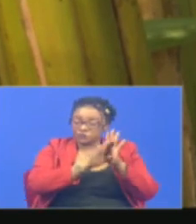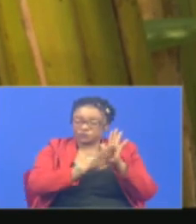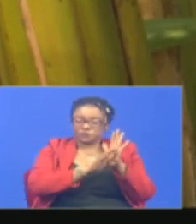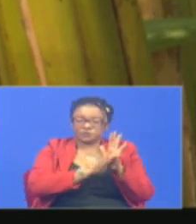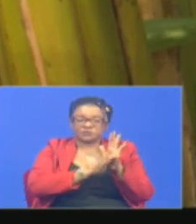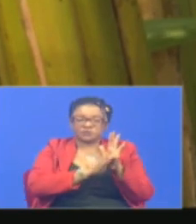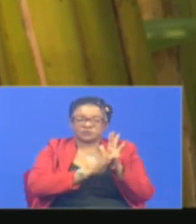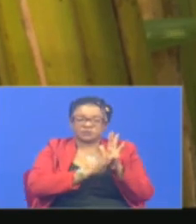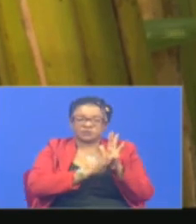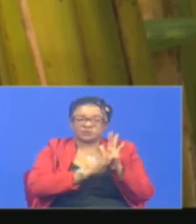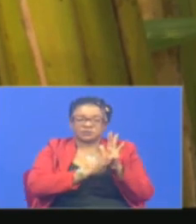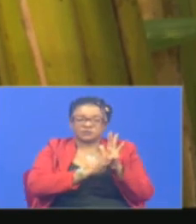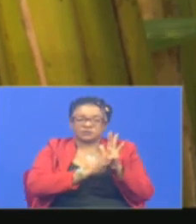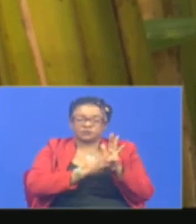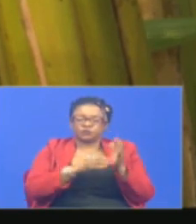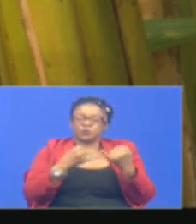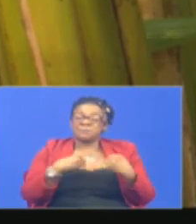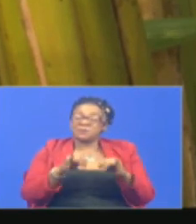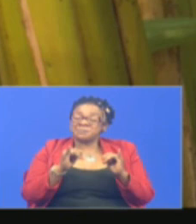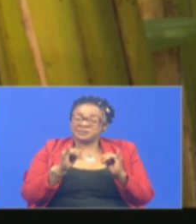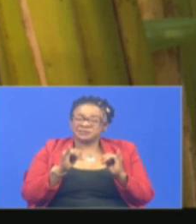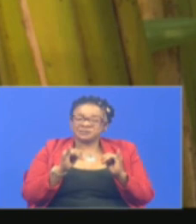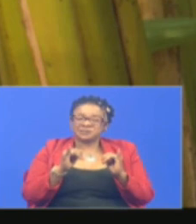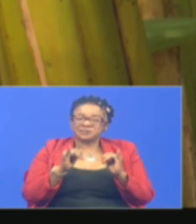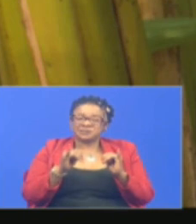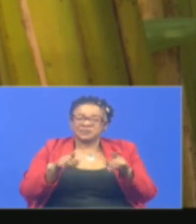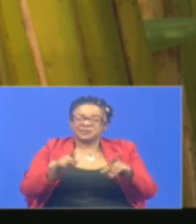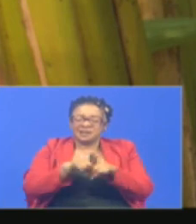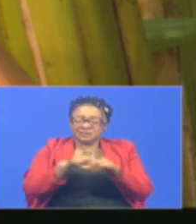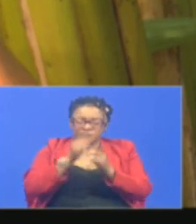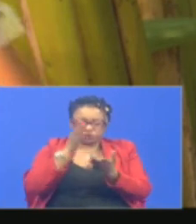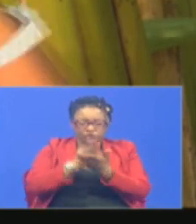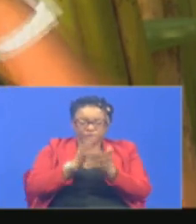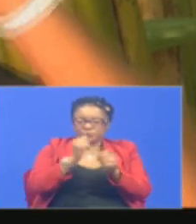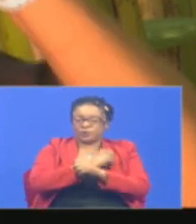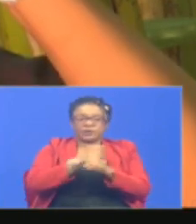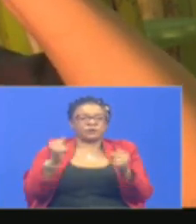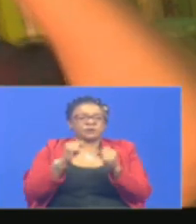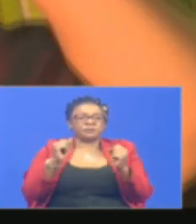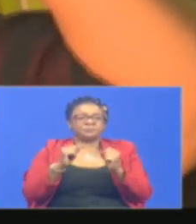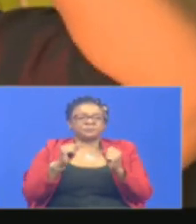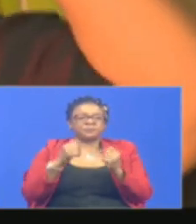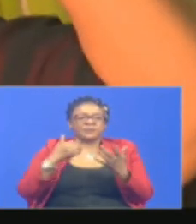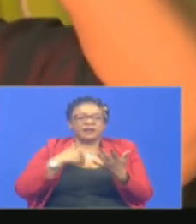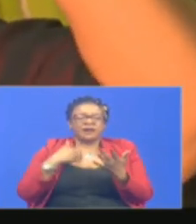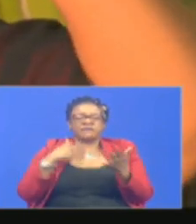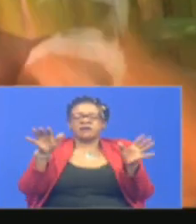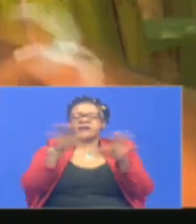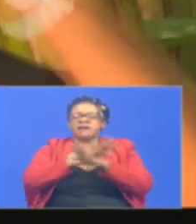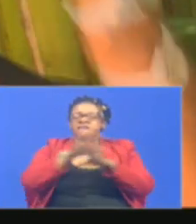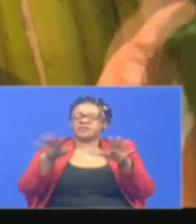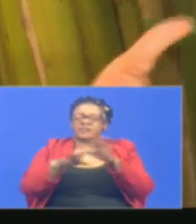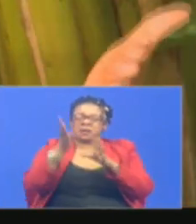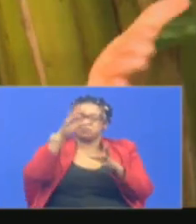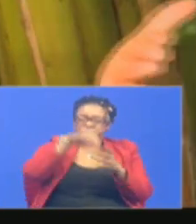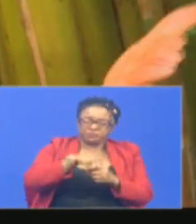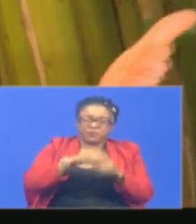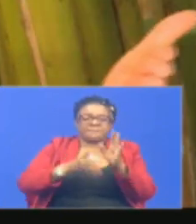to animate. And while it is true that you cannot bring everything into